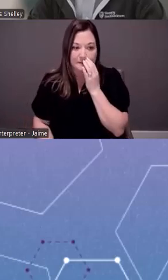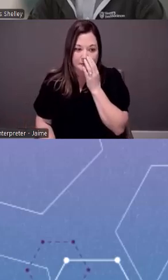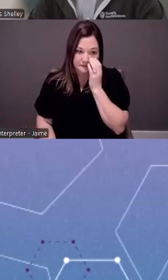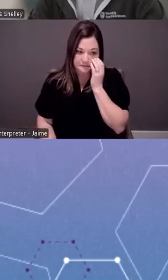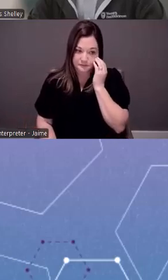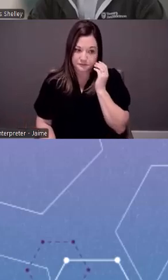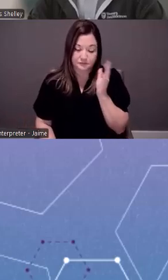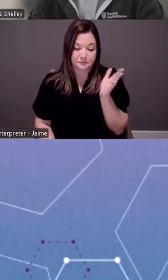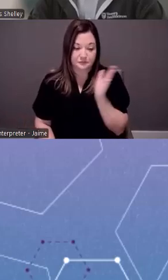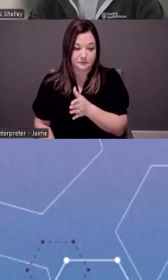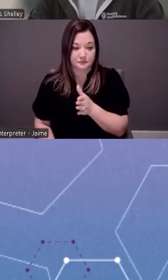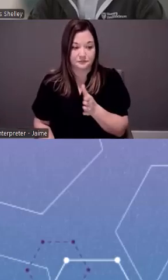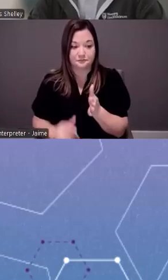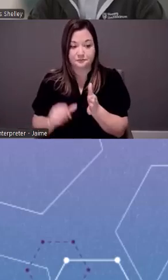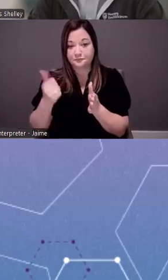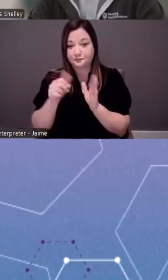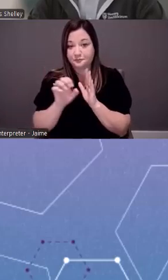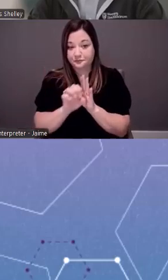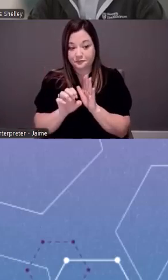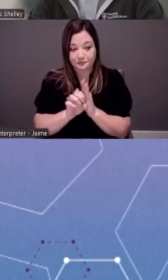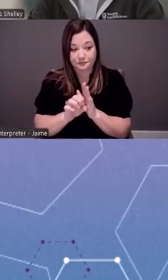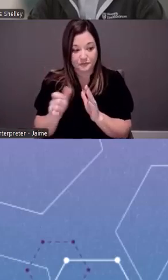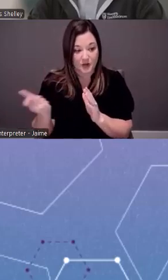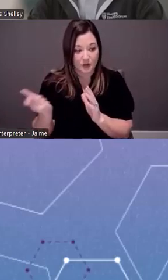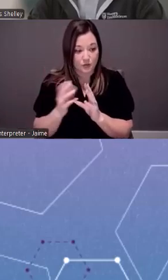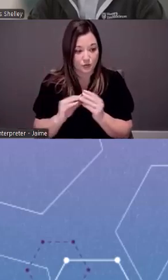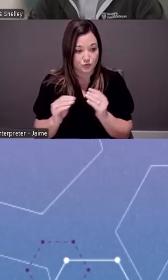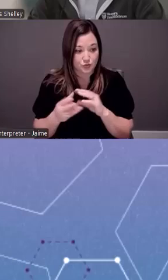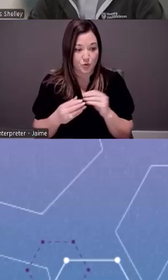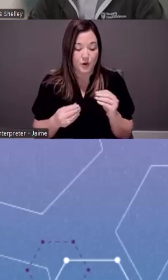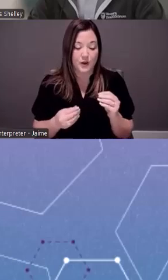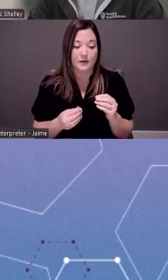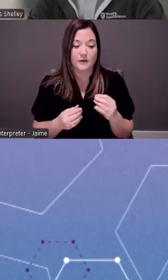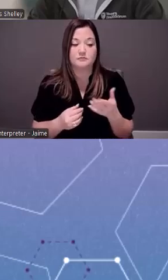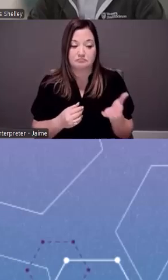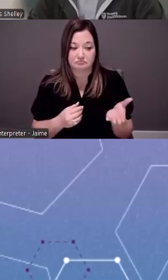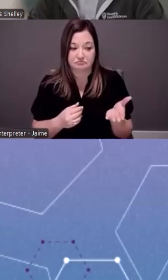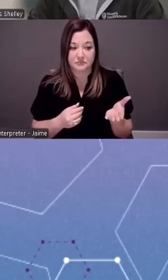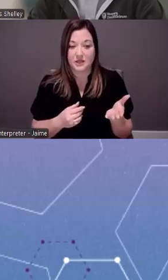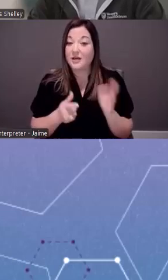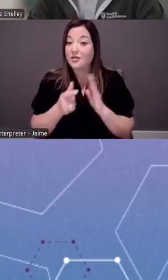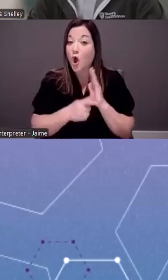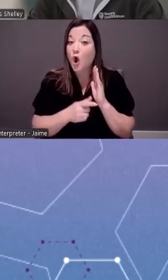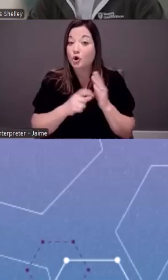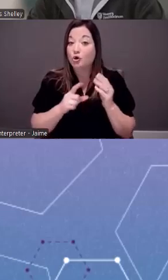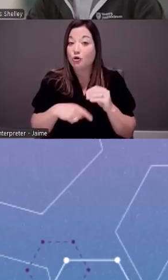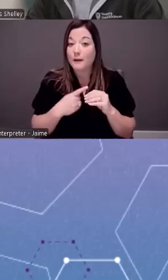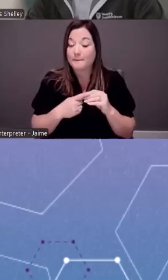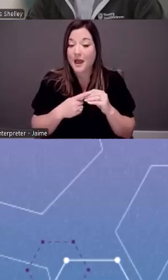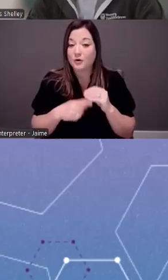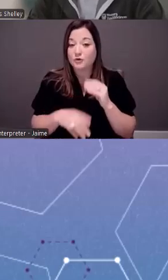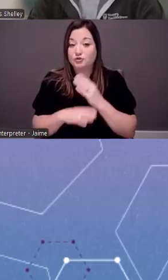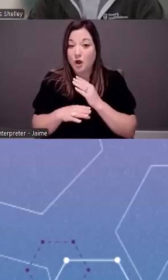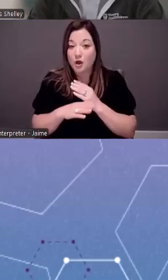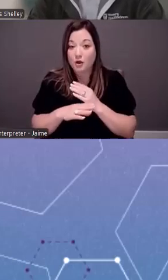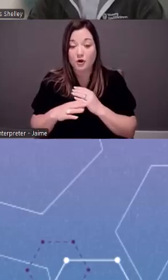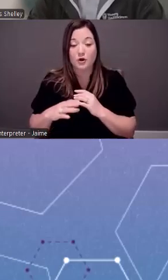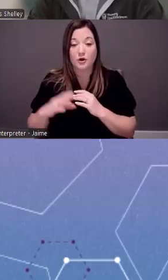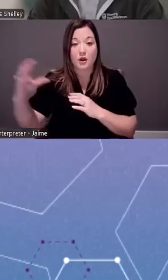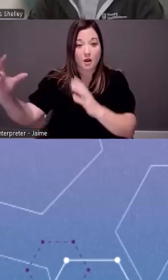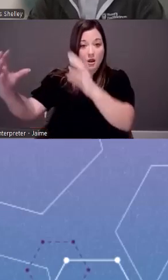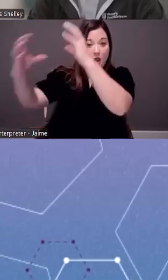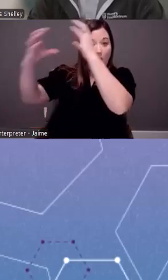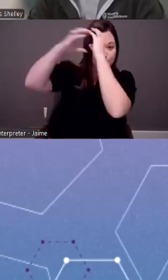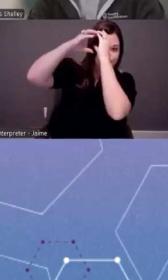I'm just showing another example from another story in this magazine. This is the article about head impacts during a season of